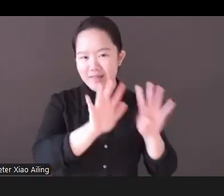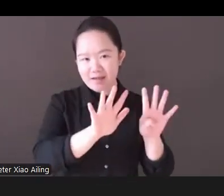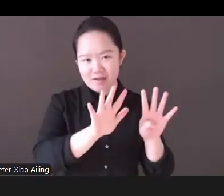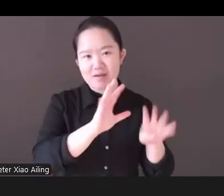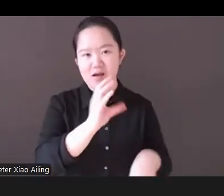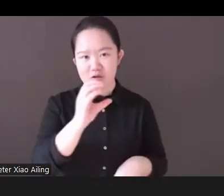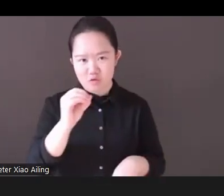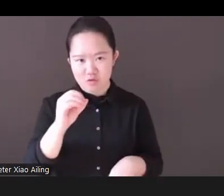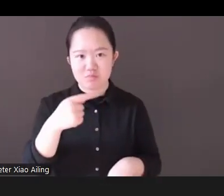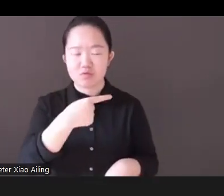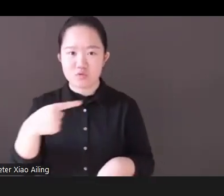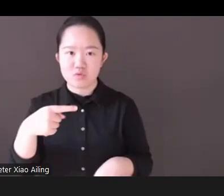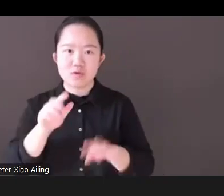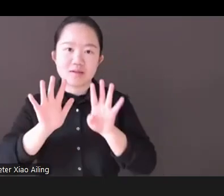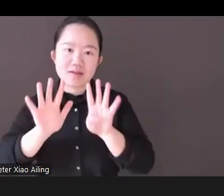the